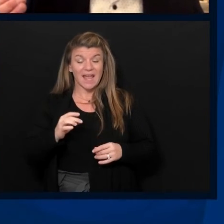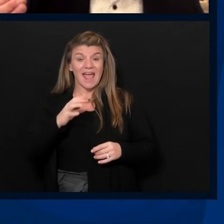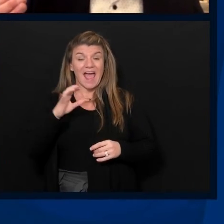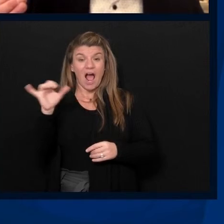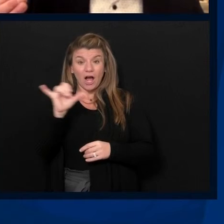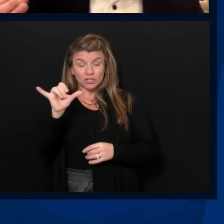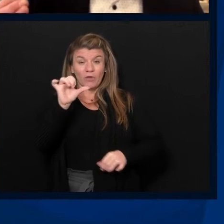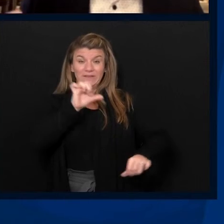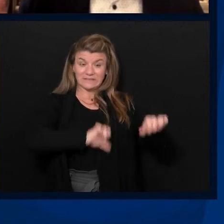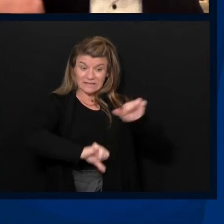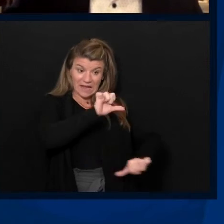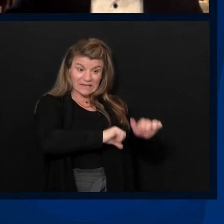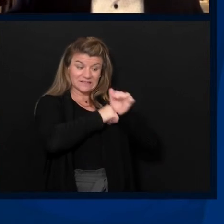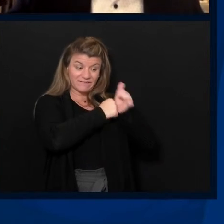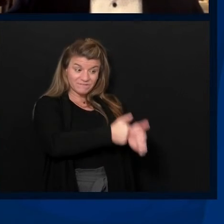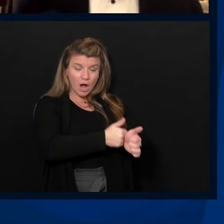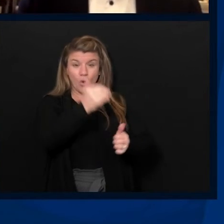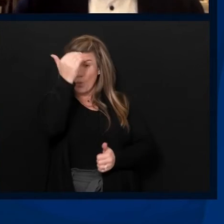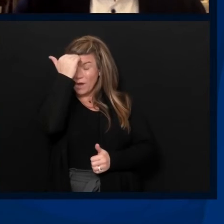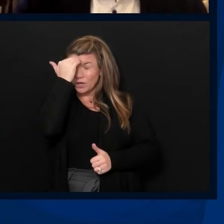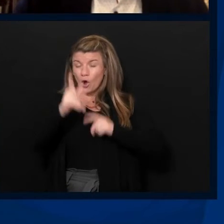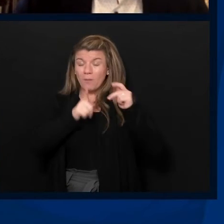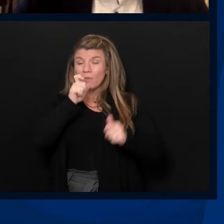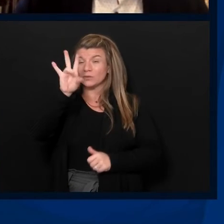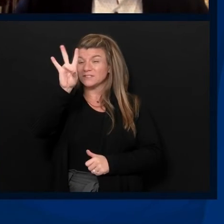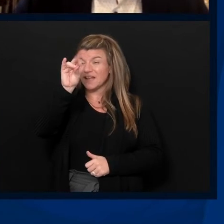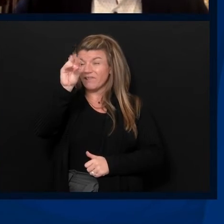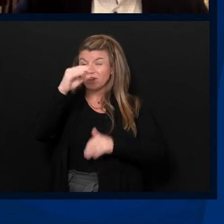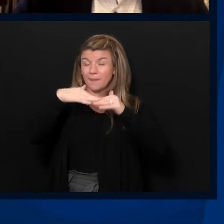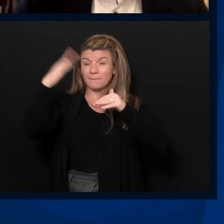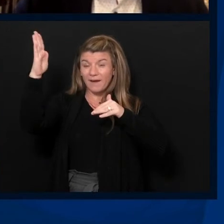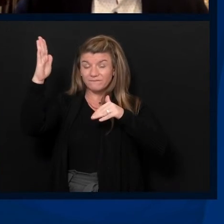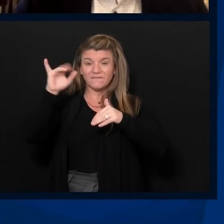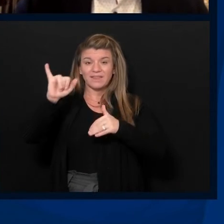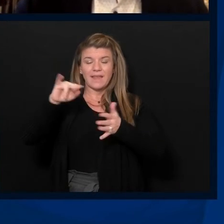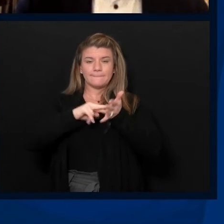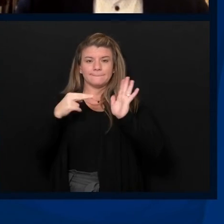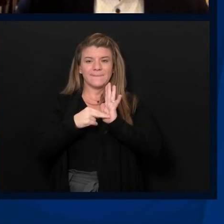as the science, we know people 70 and above account for